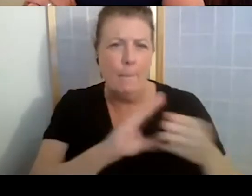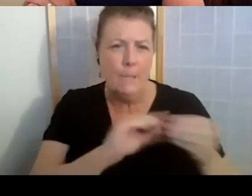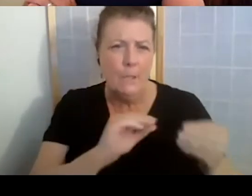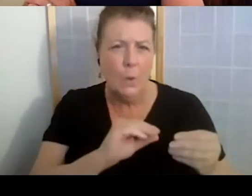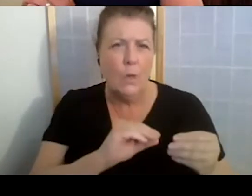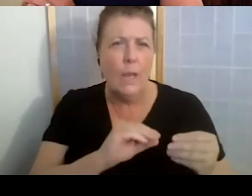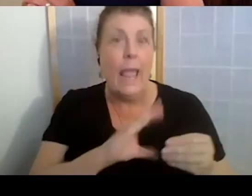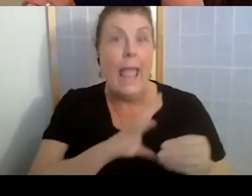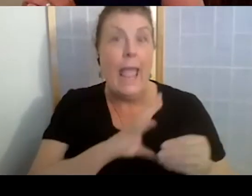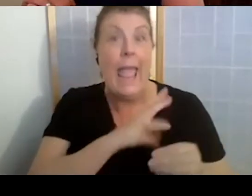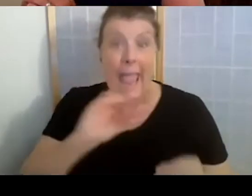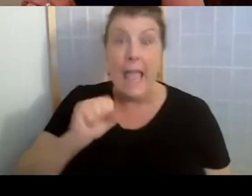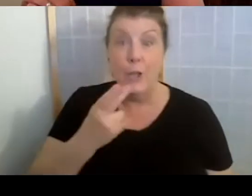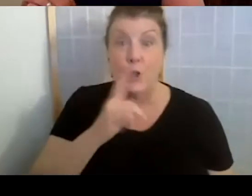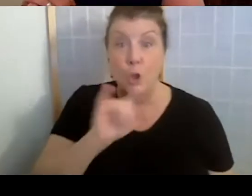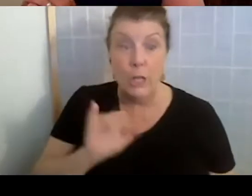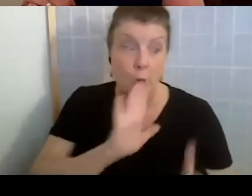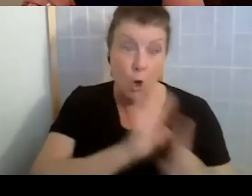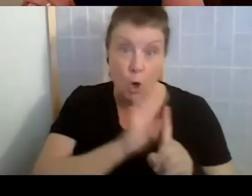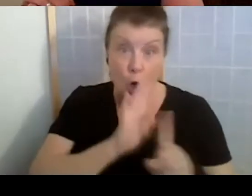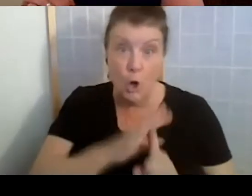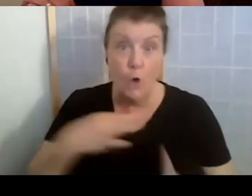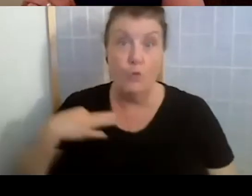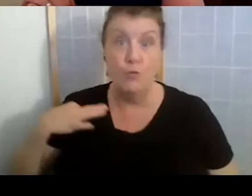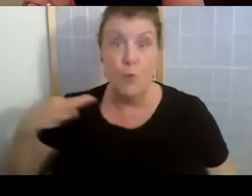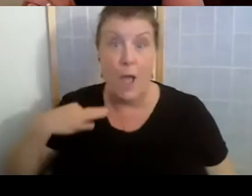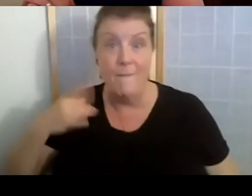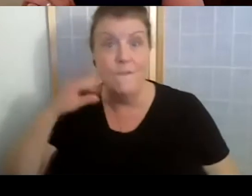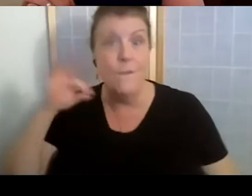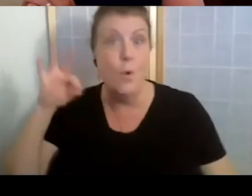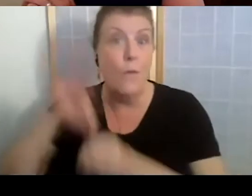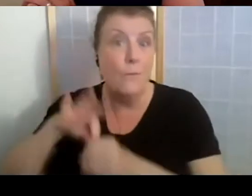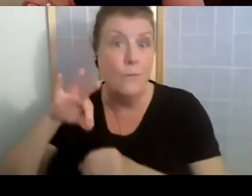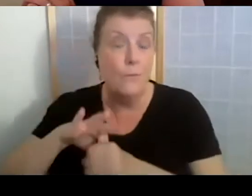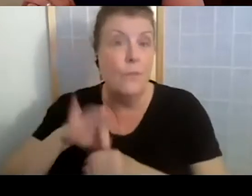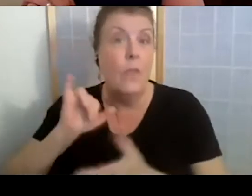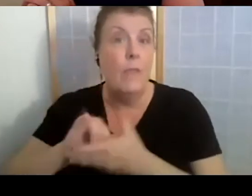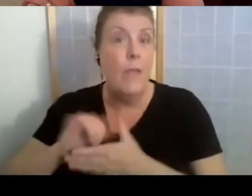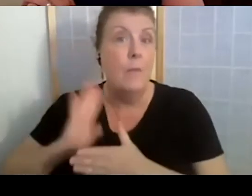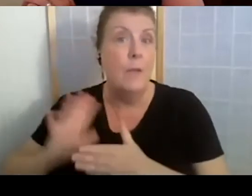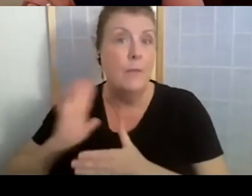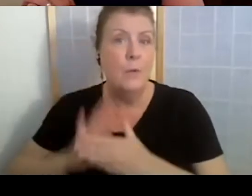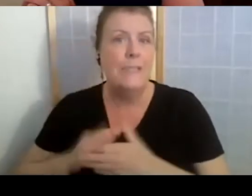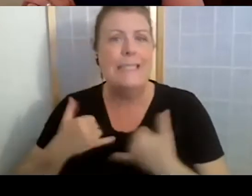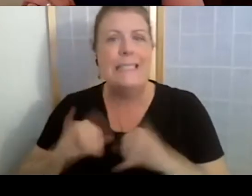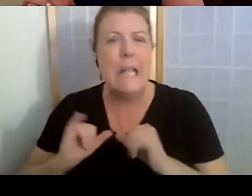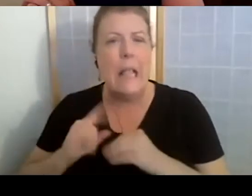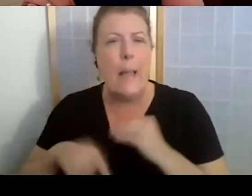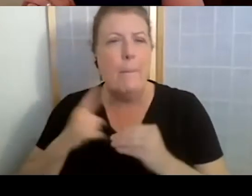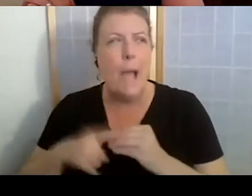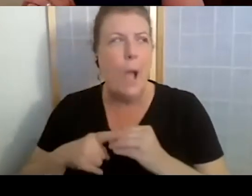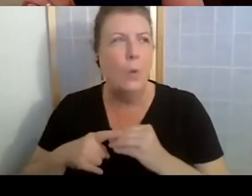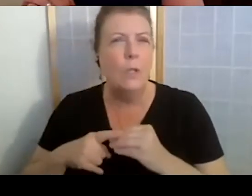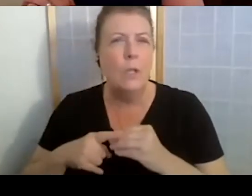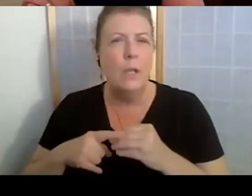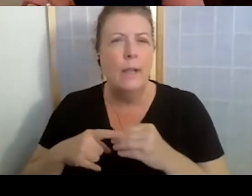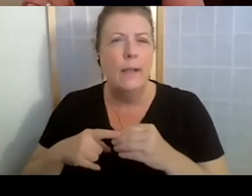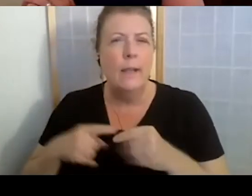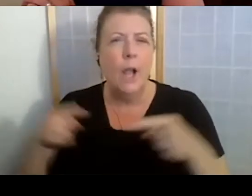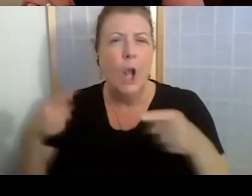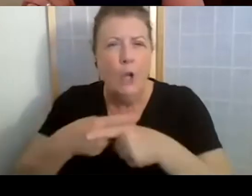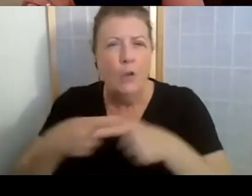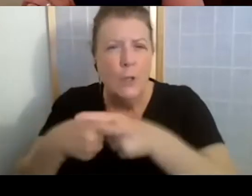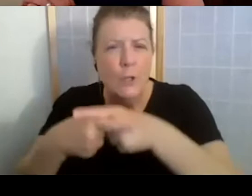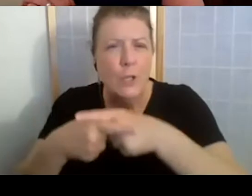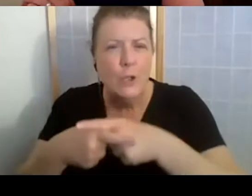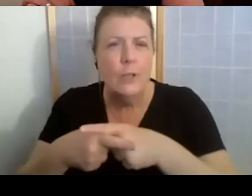about the politics of compromise versus politics of conviction. It's sort of a Bernie-Biden kind of dichotomy. It's, I'm